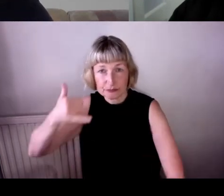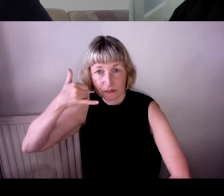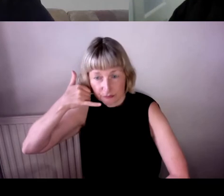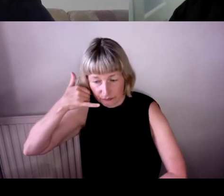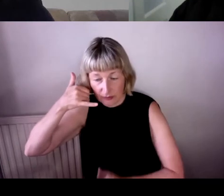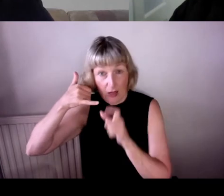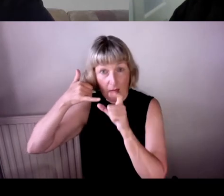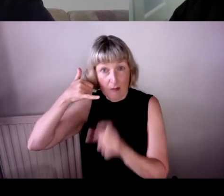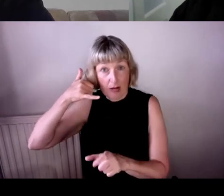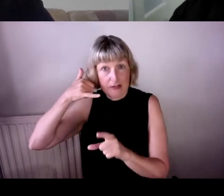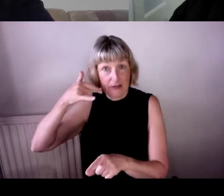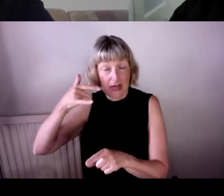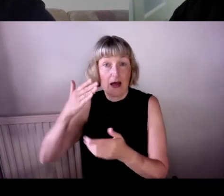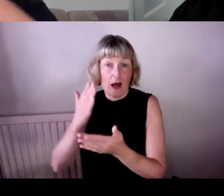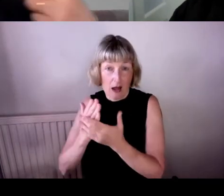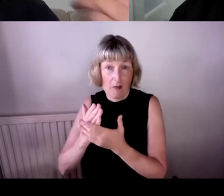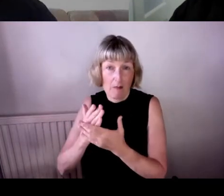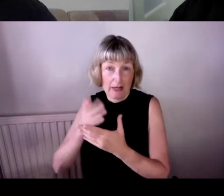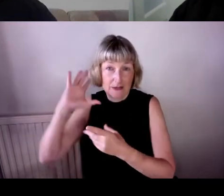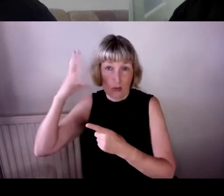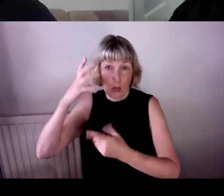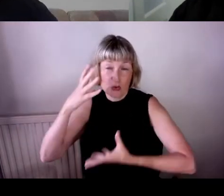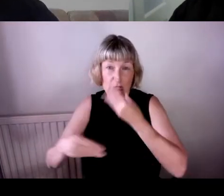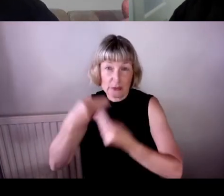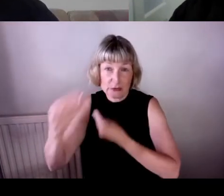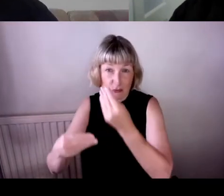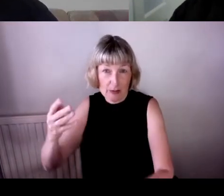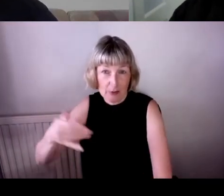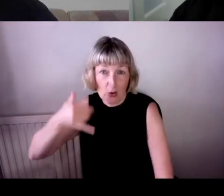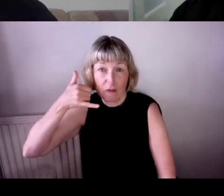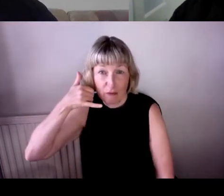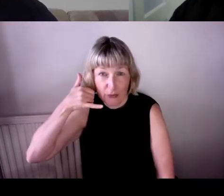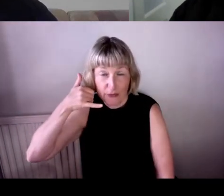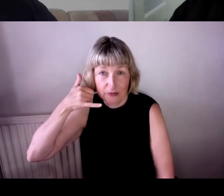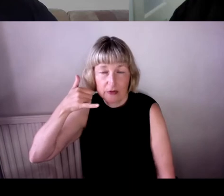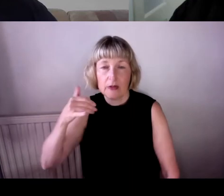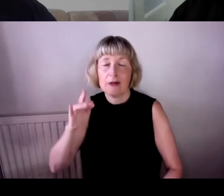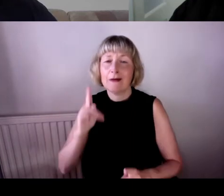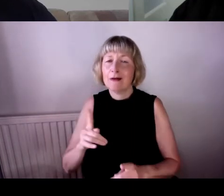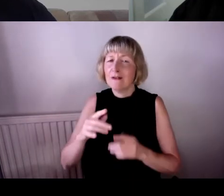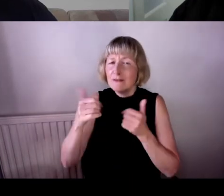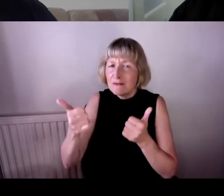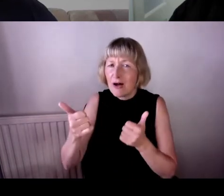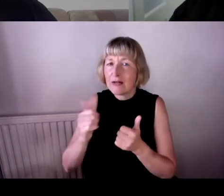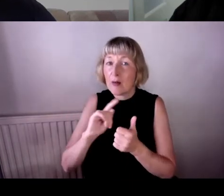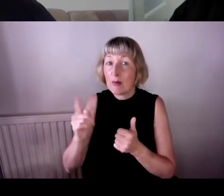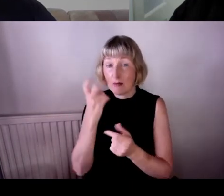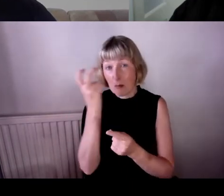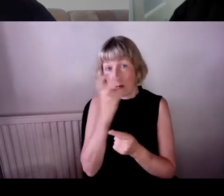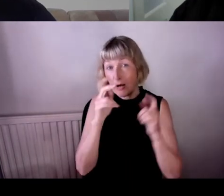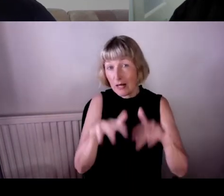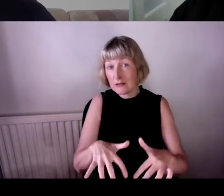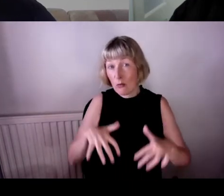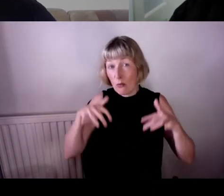description, and it's different people, different characters. That's fine, except that the blind audience is actually